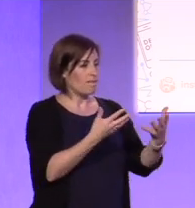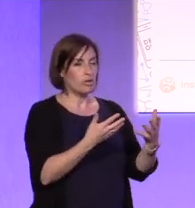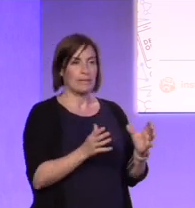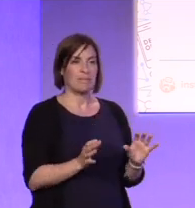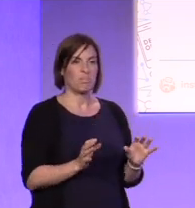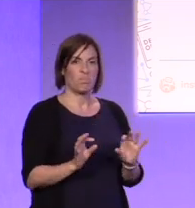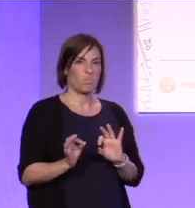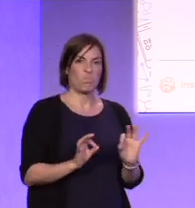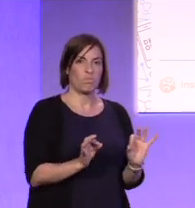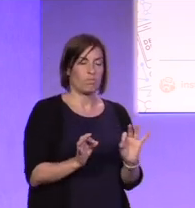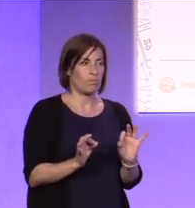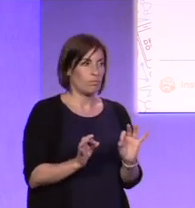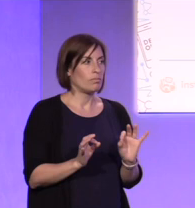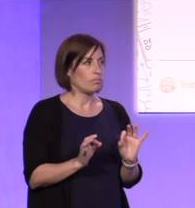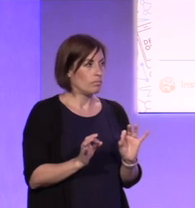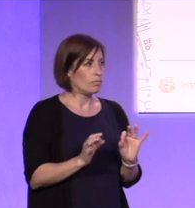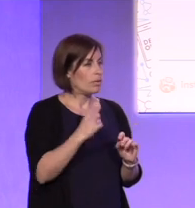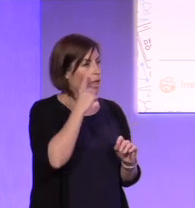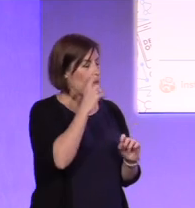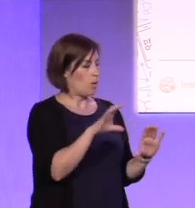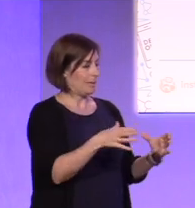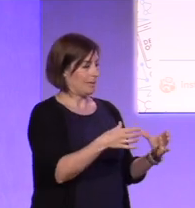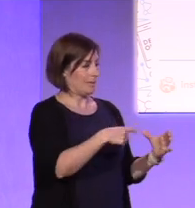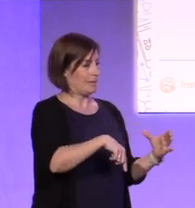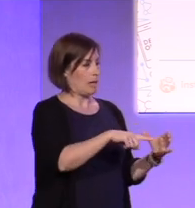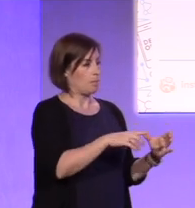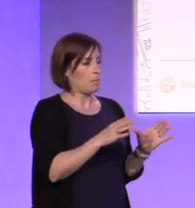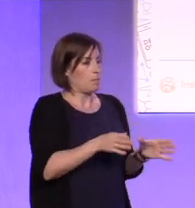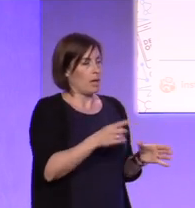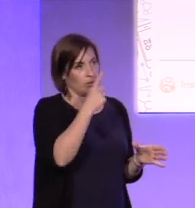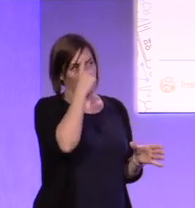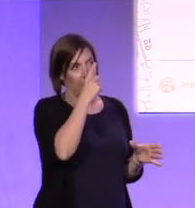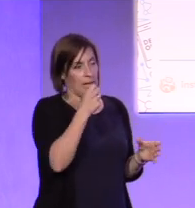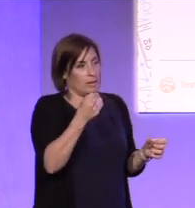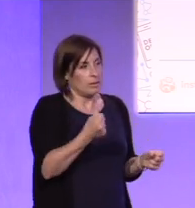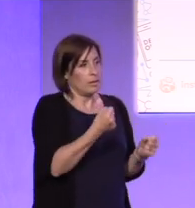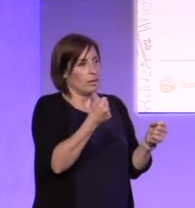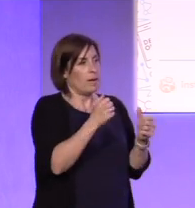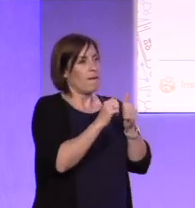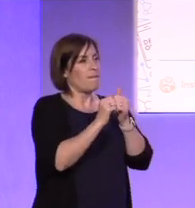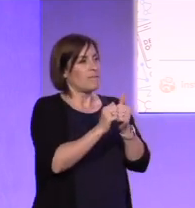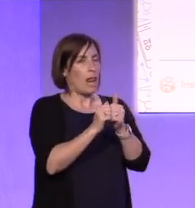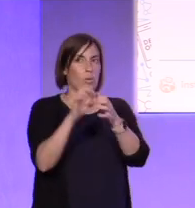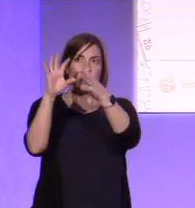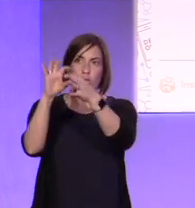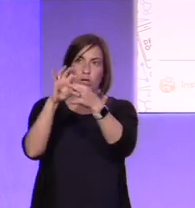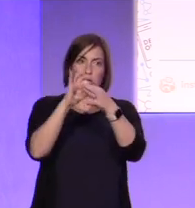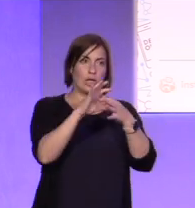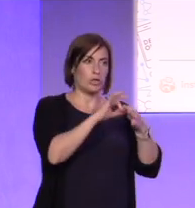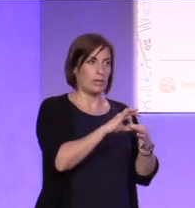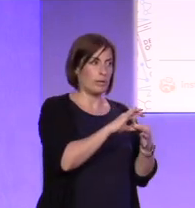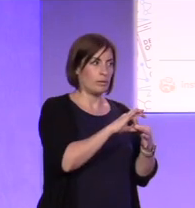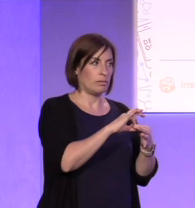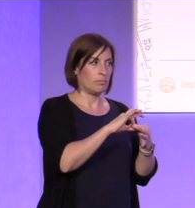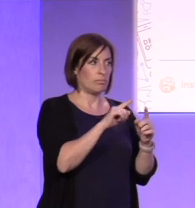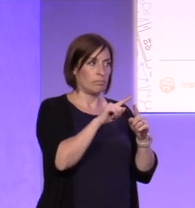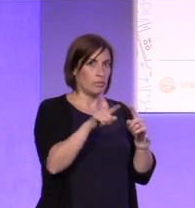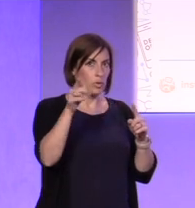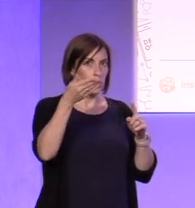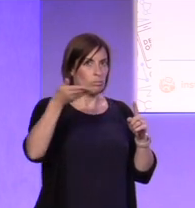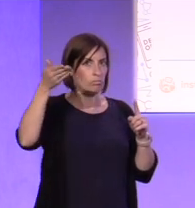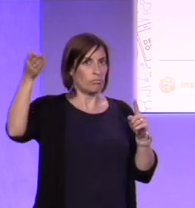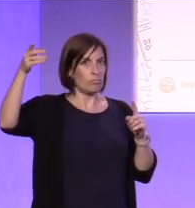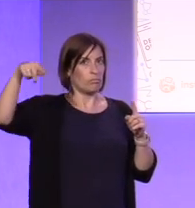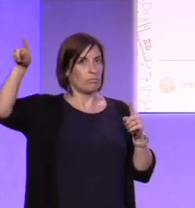decided to do was not just to optimize ourselves, but to optimize the entire value chain, upstream and downstream. And